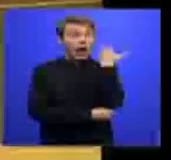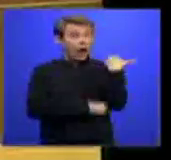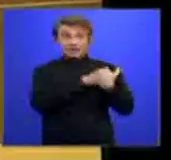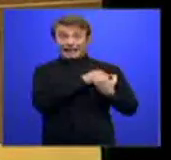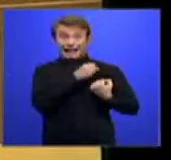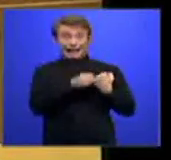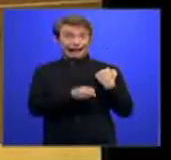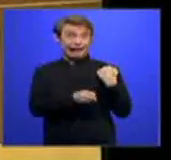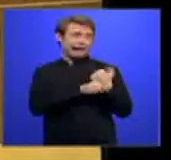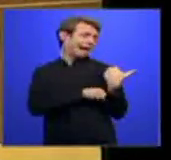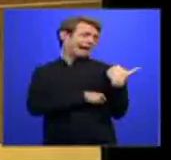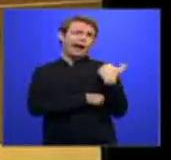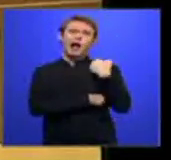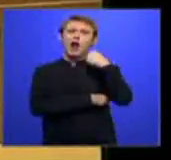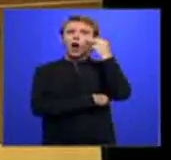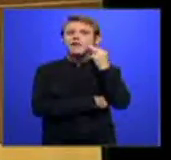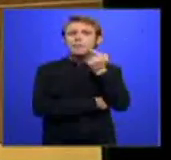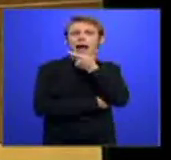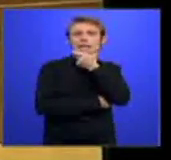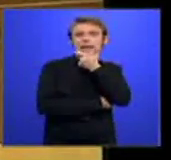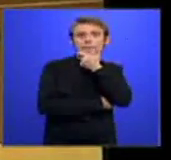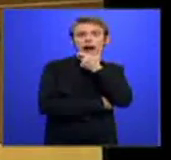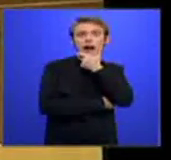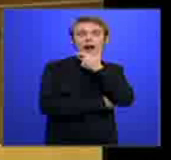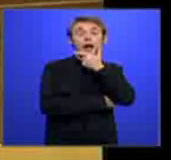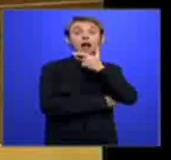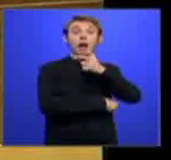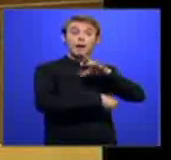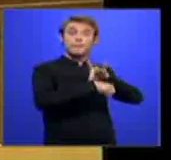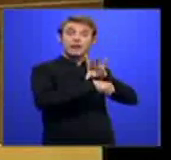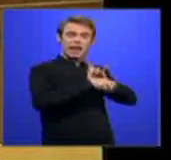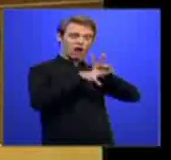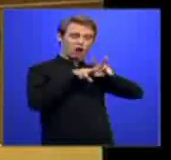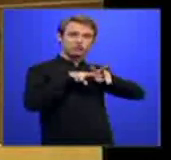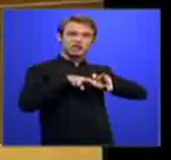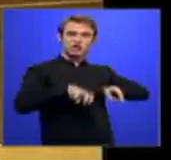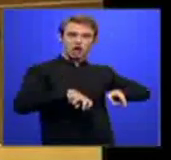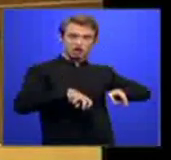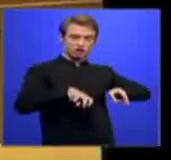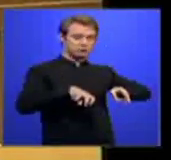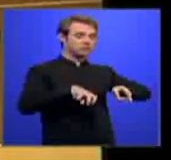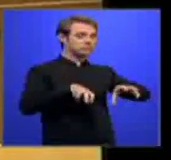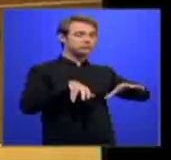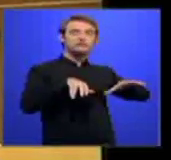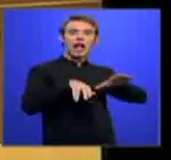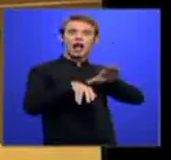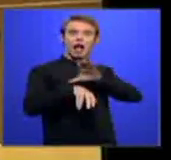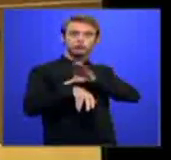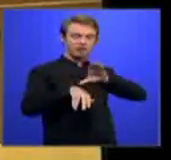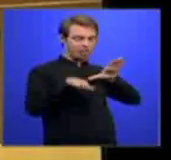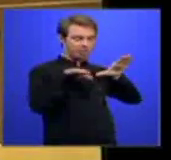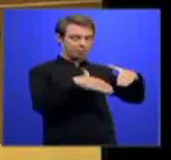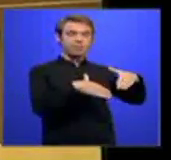studies from the Medical Research Council, the Lancet Medical Journal, and